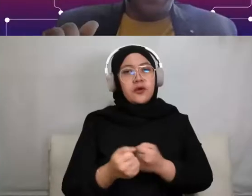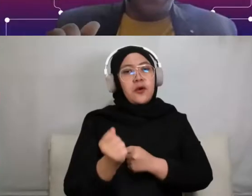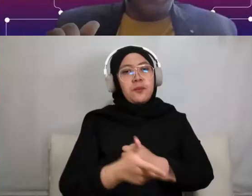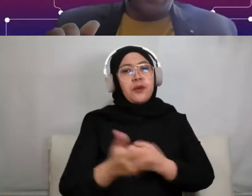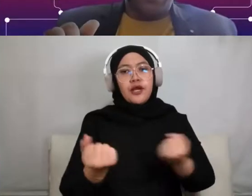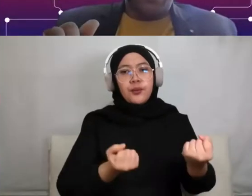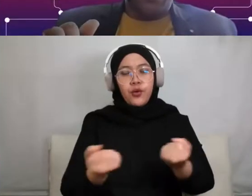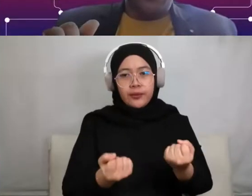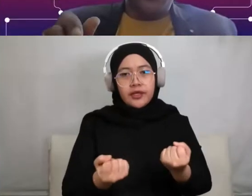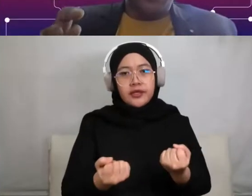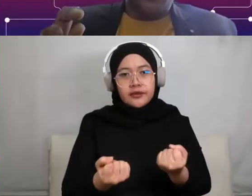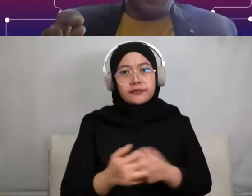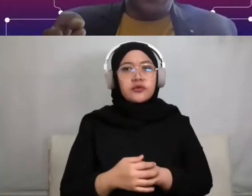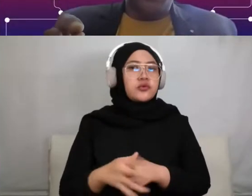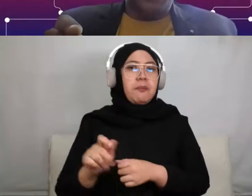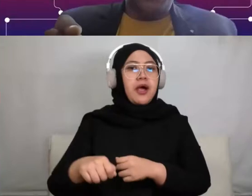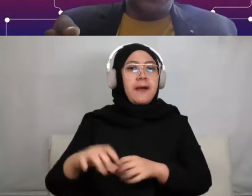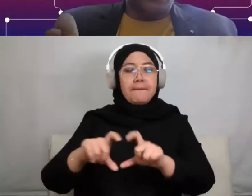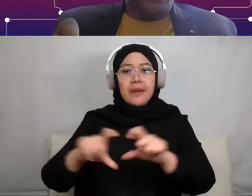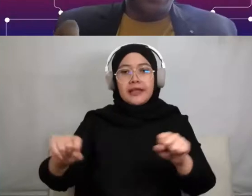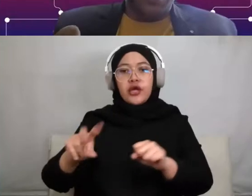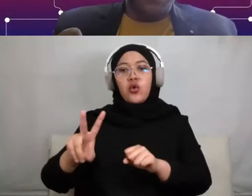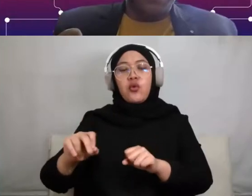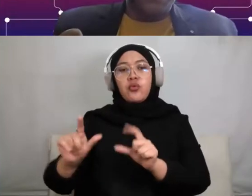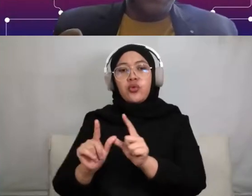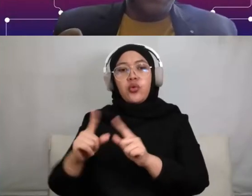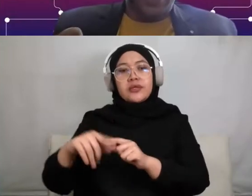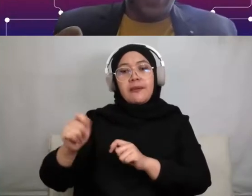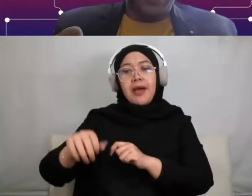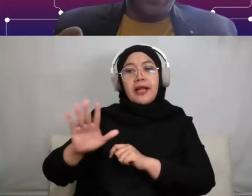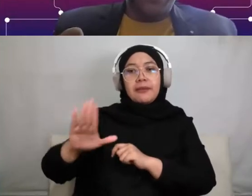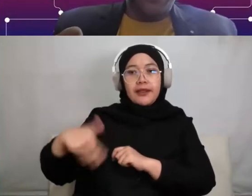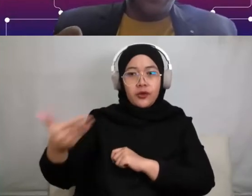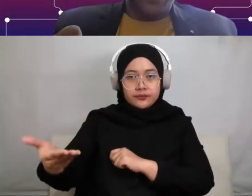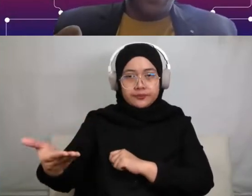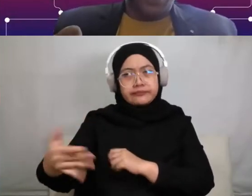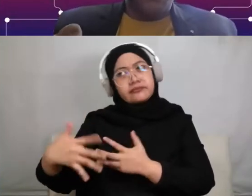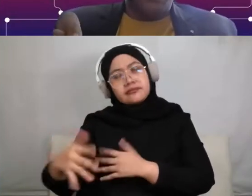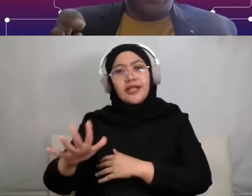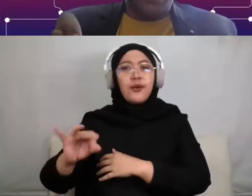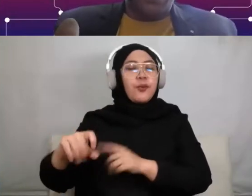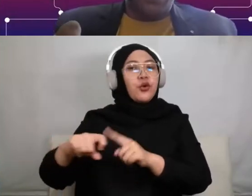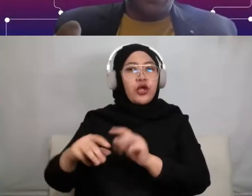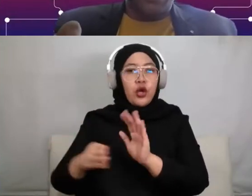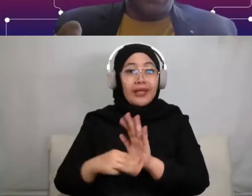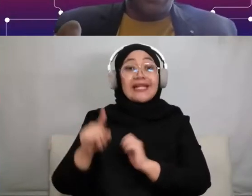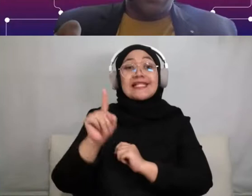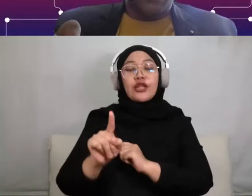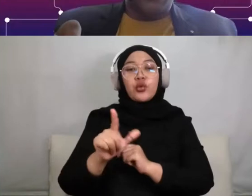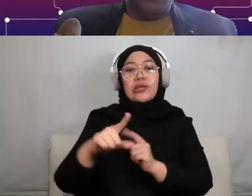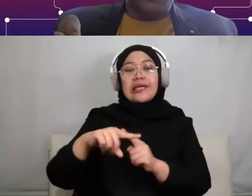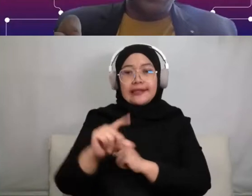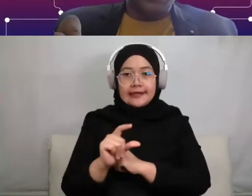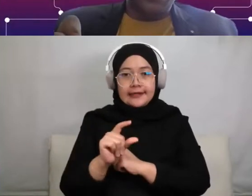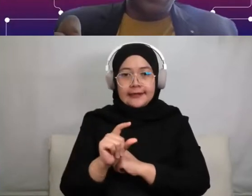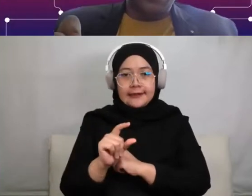5 years, which will give 10 kilometer per liter diesel mileage. I will buy a car,